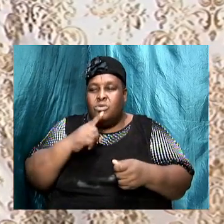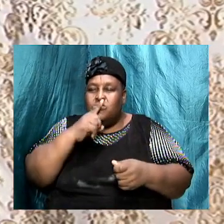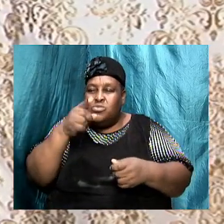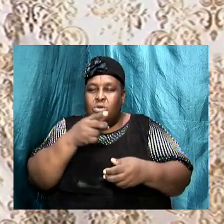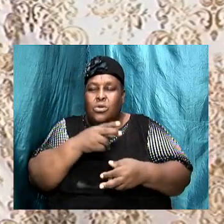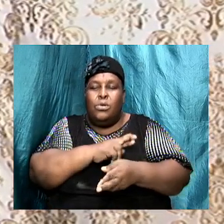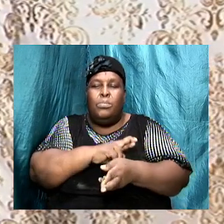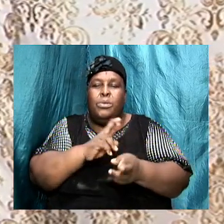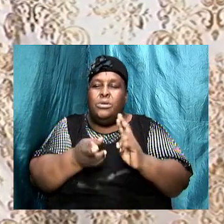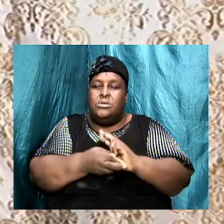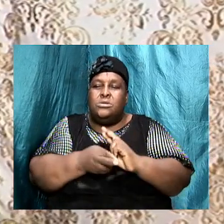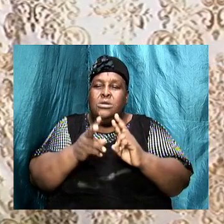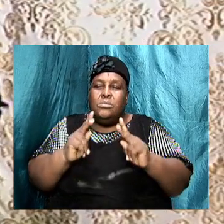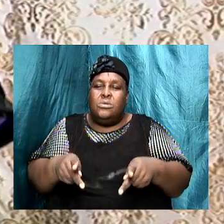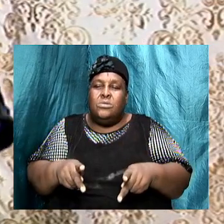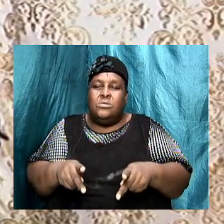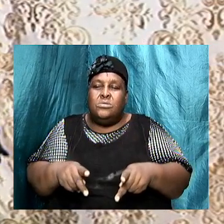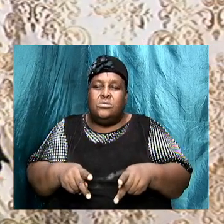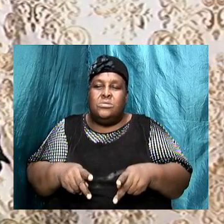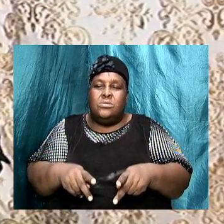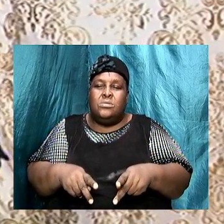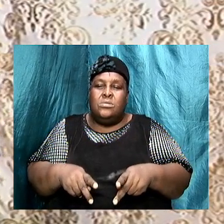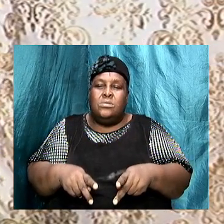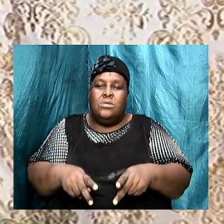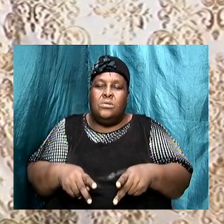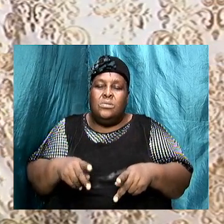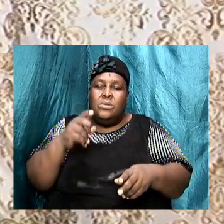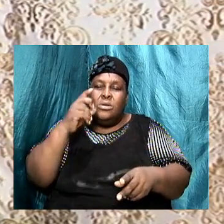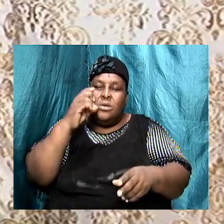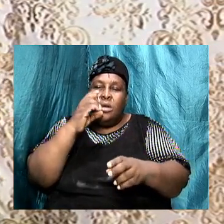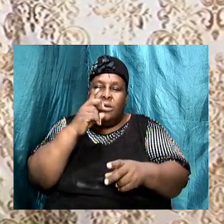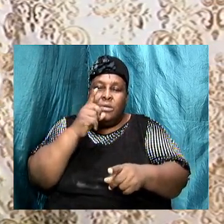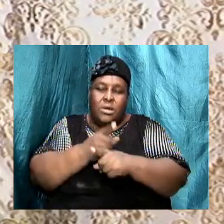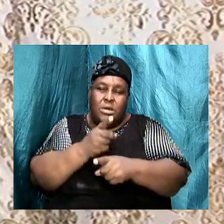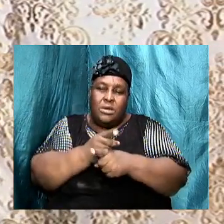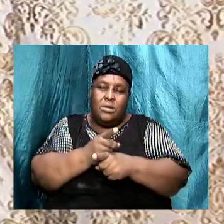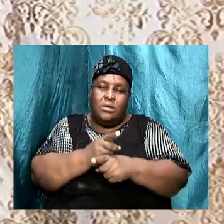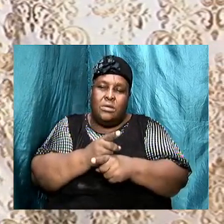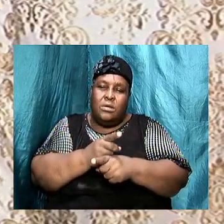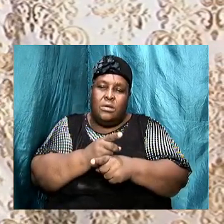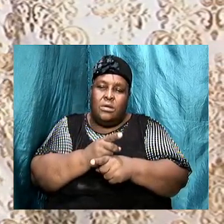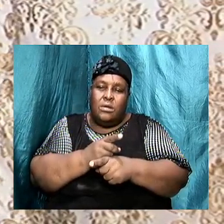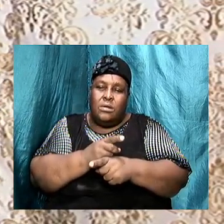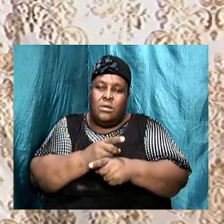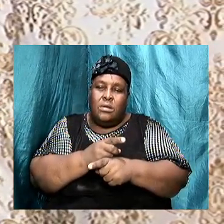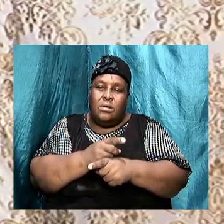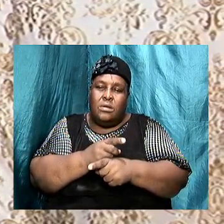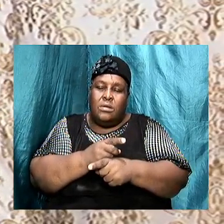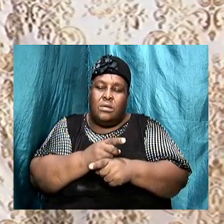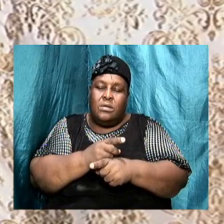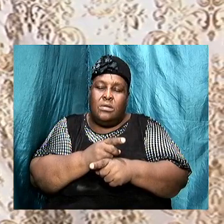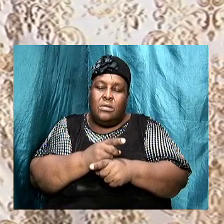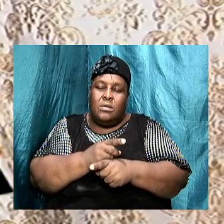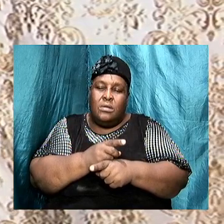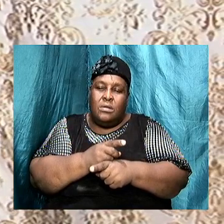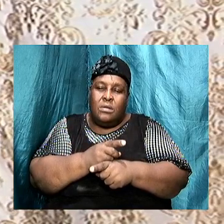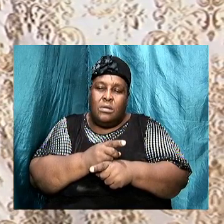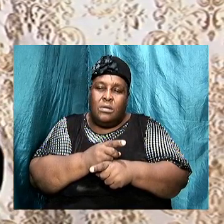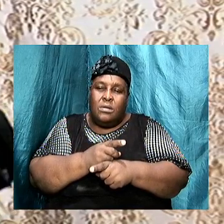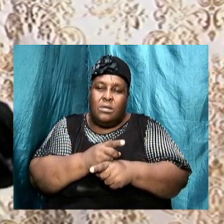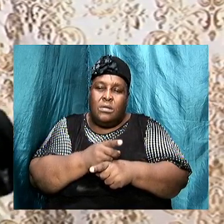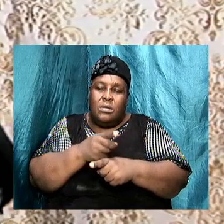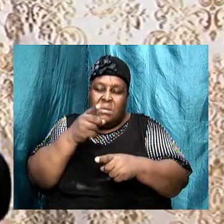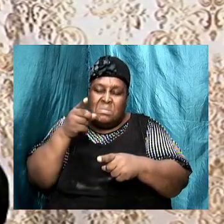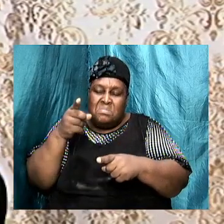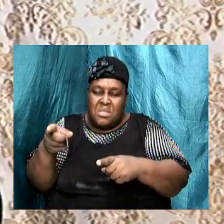to correct the impact of his past sin to others to the possible extent, this possible extent that